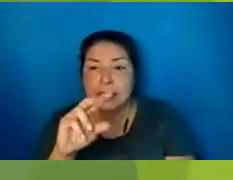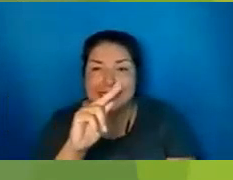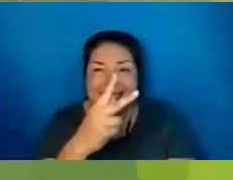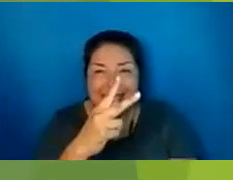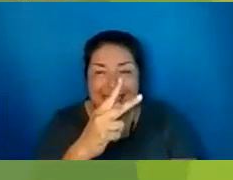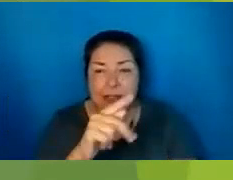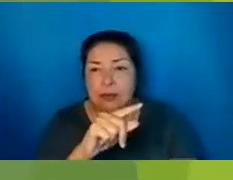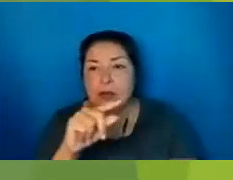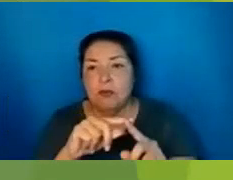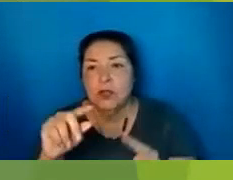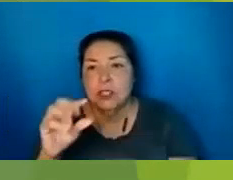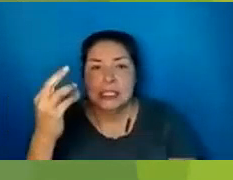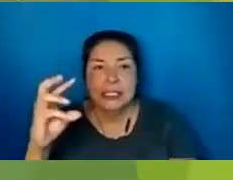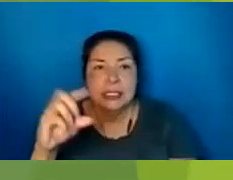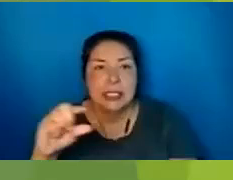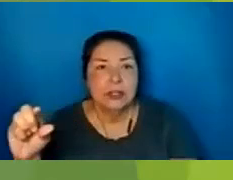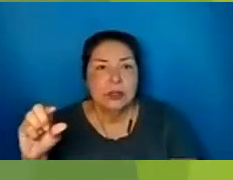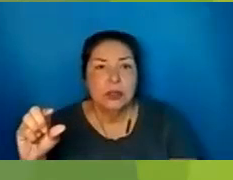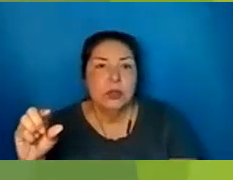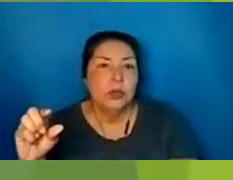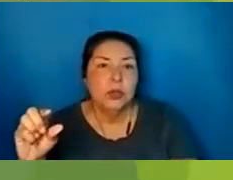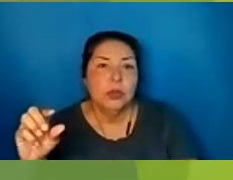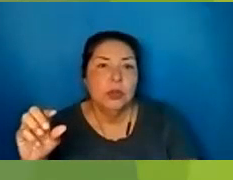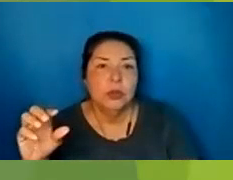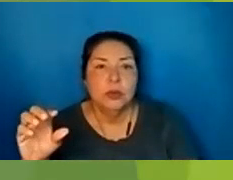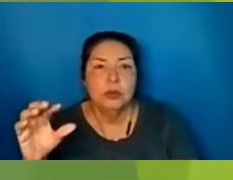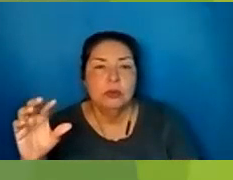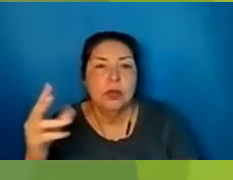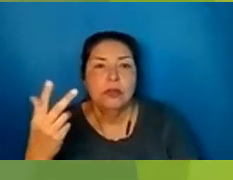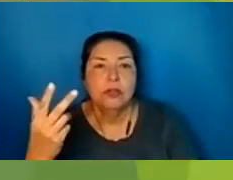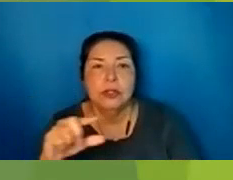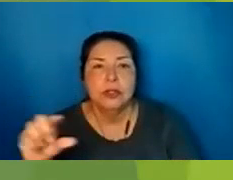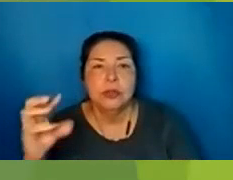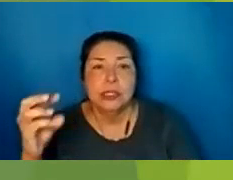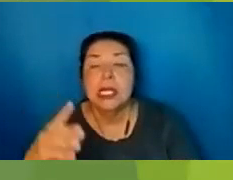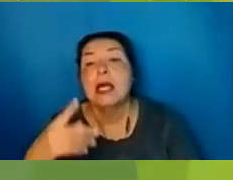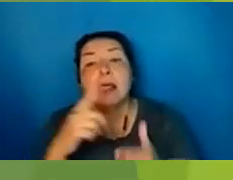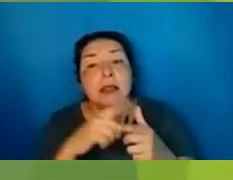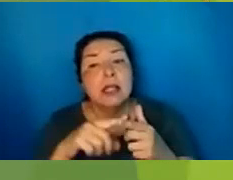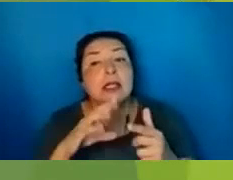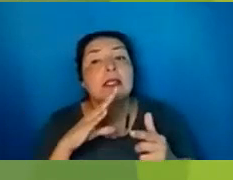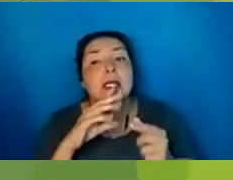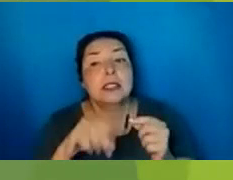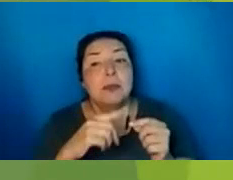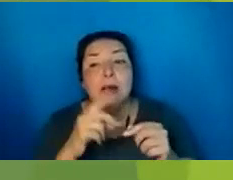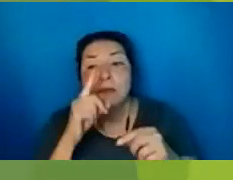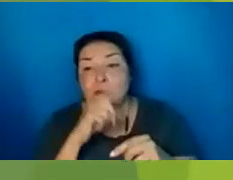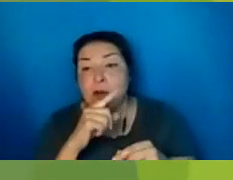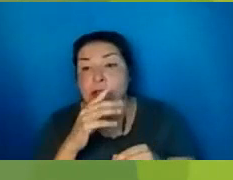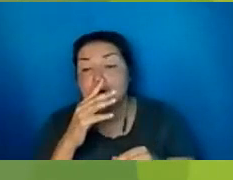13-16. Then he turns and gets into false prophetesses.